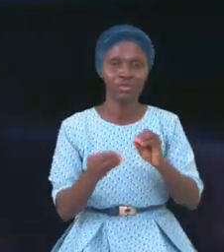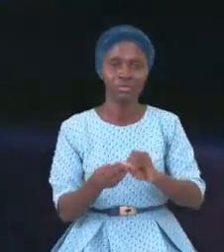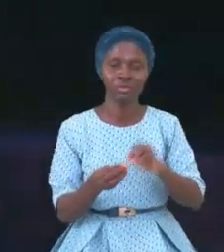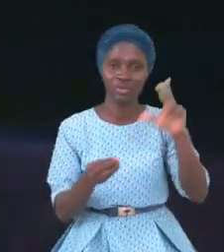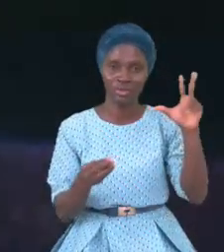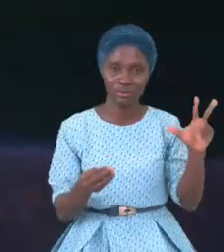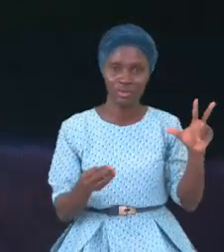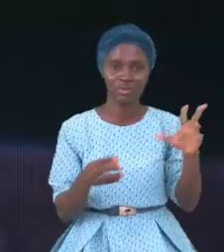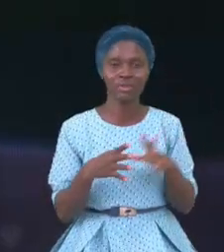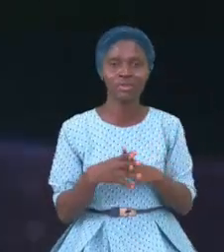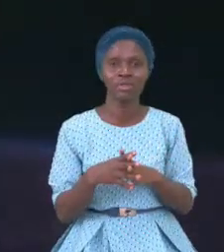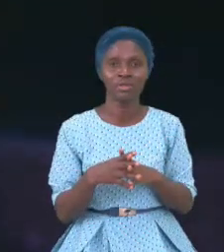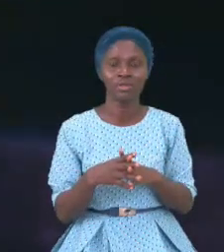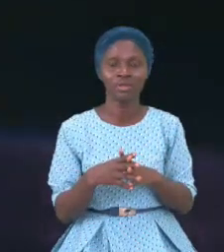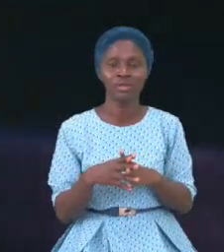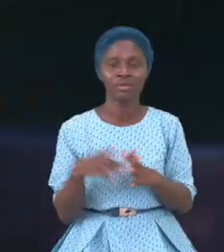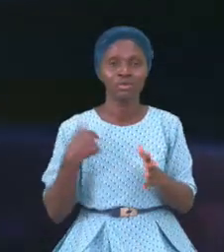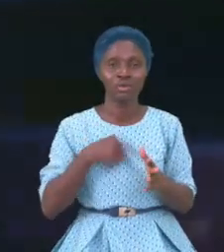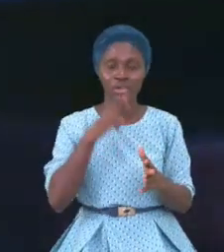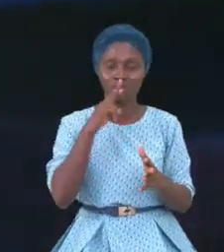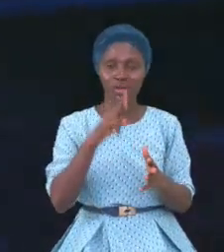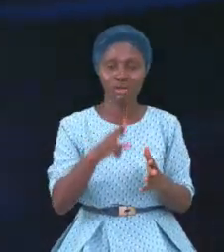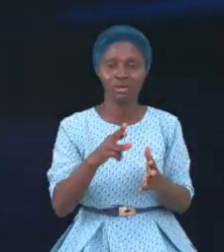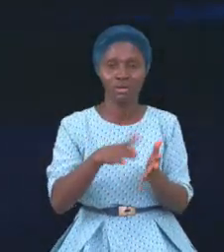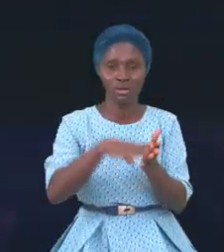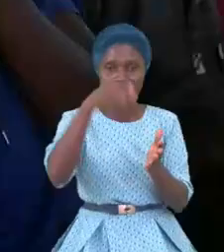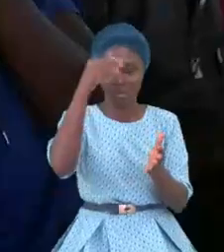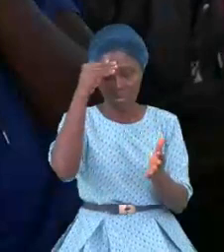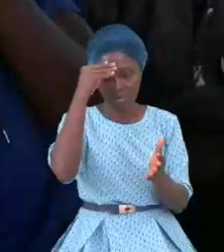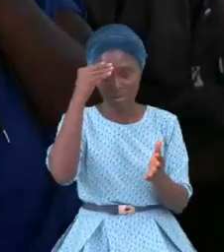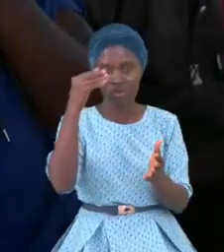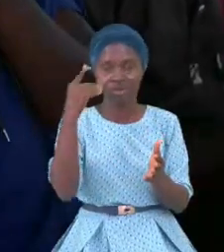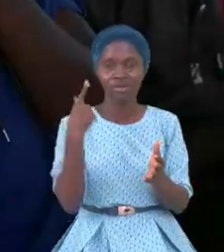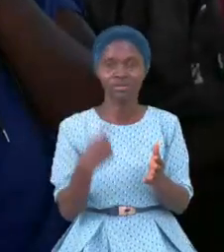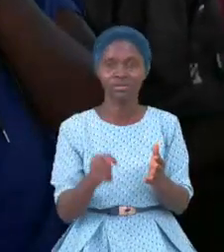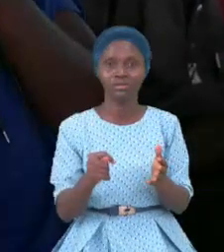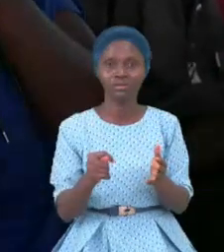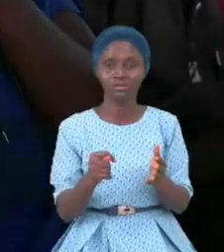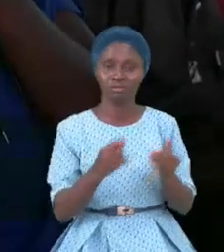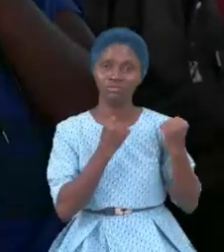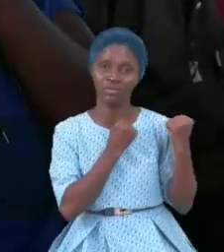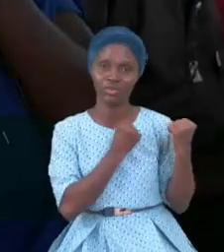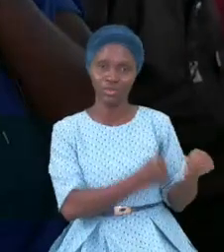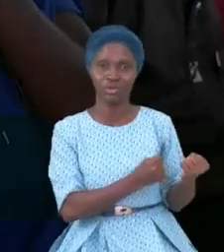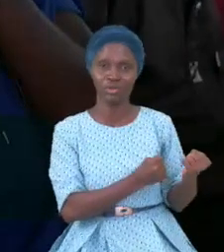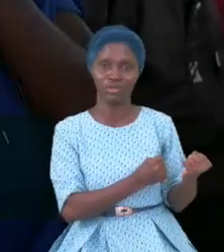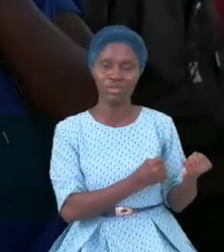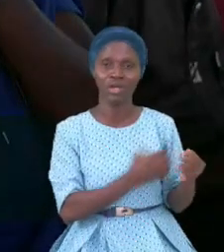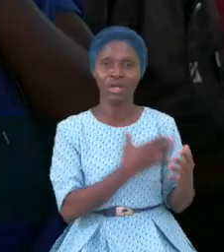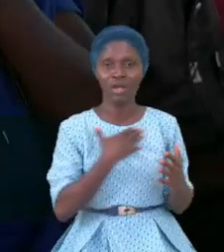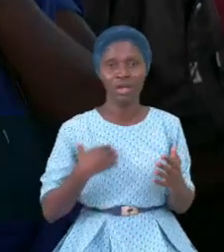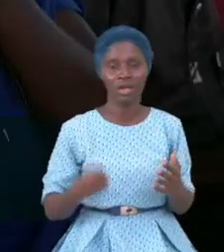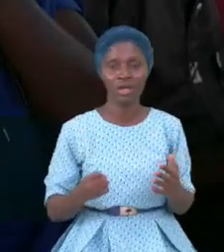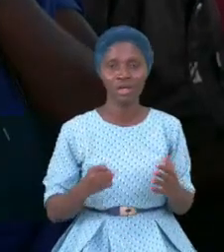Number three, we're looking at the tenacious courage and